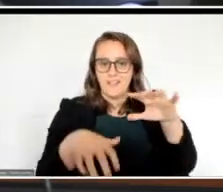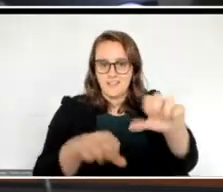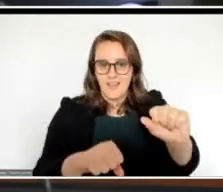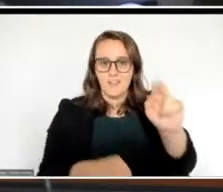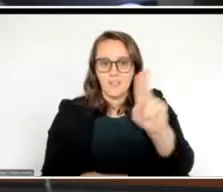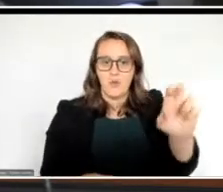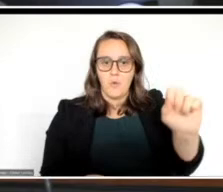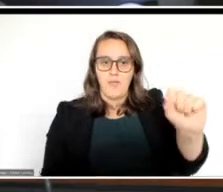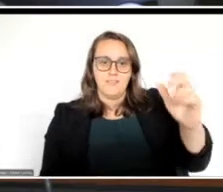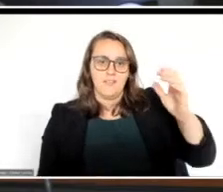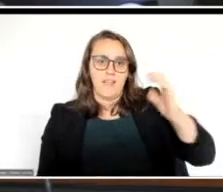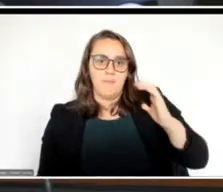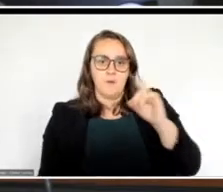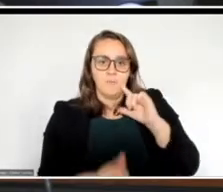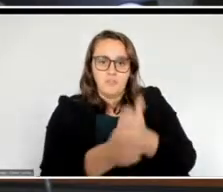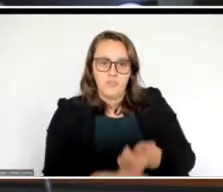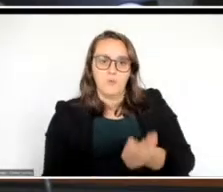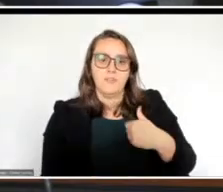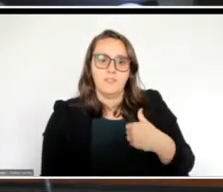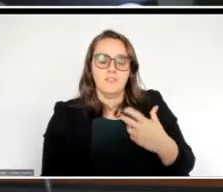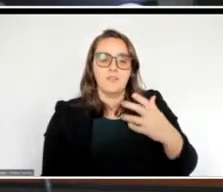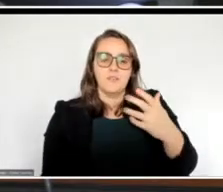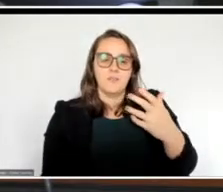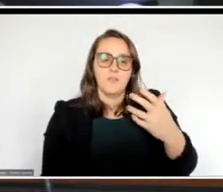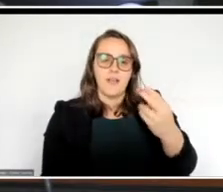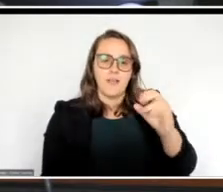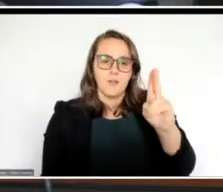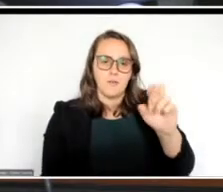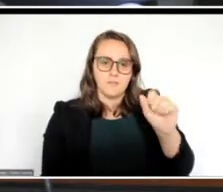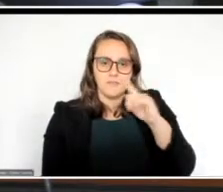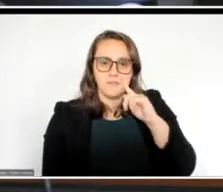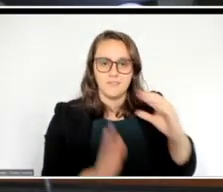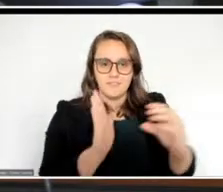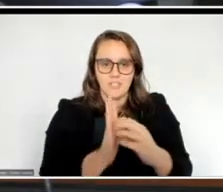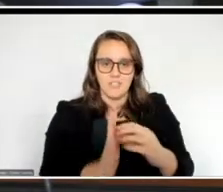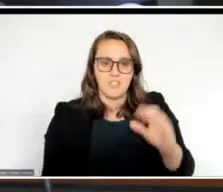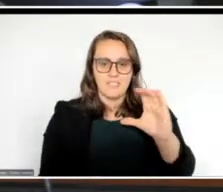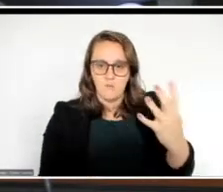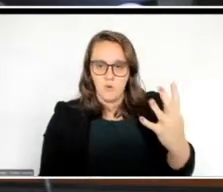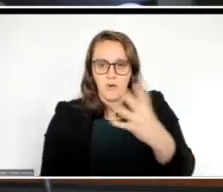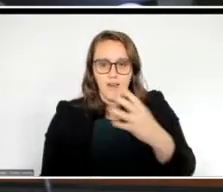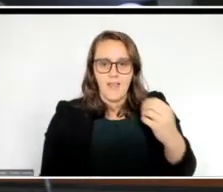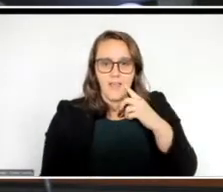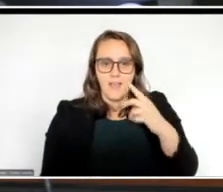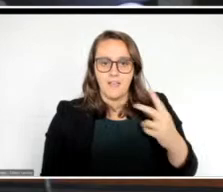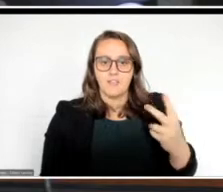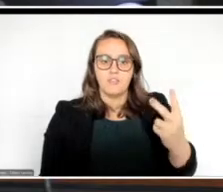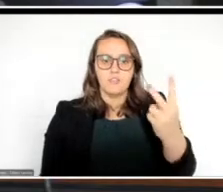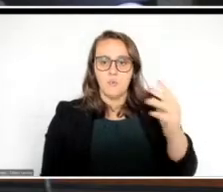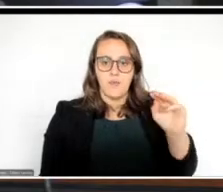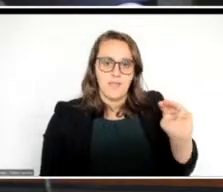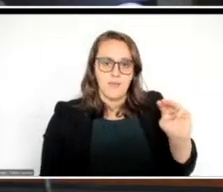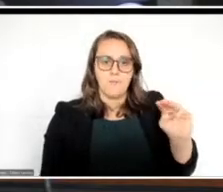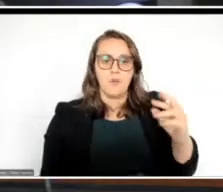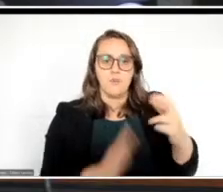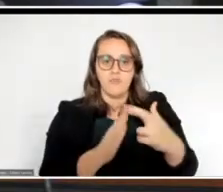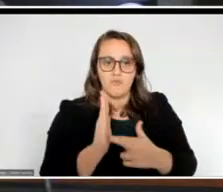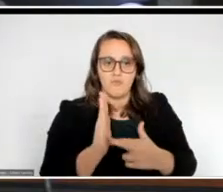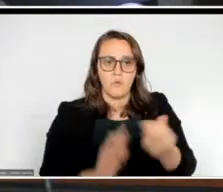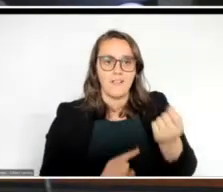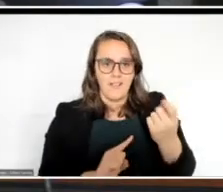5C4 of House Resolution 503 and Clause 2M of Rule 11 of the Rules of the House of